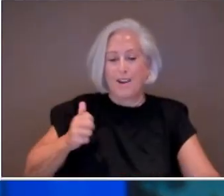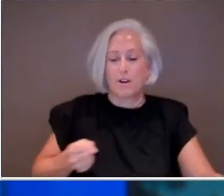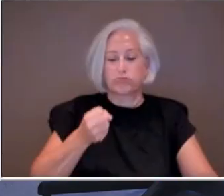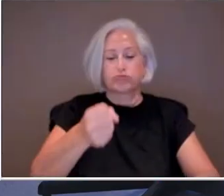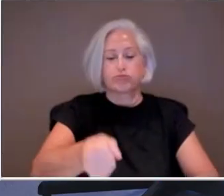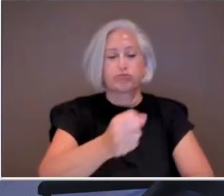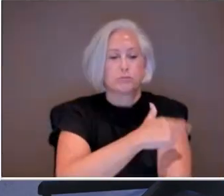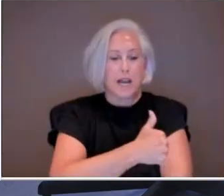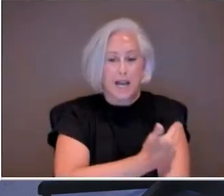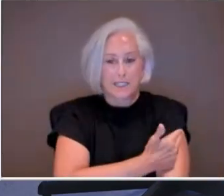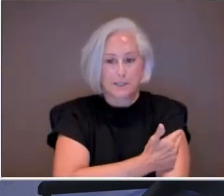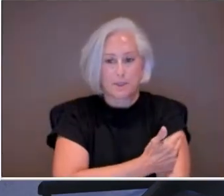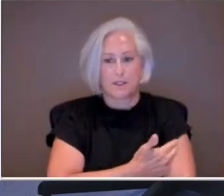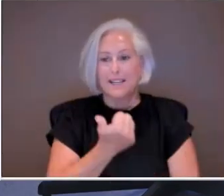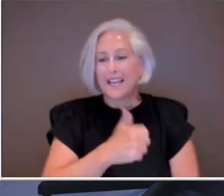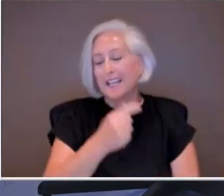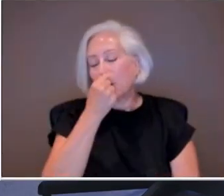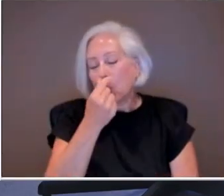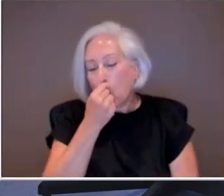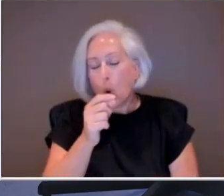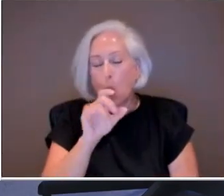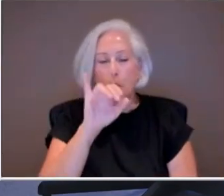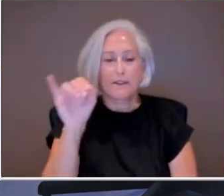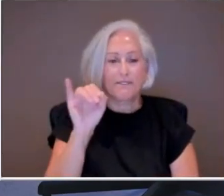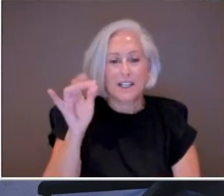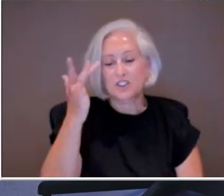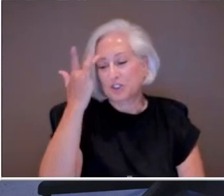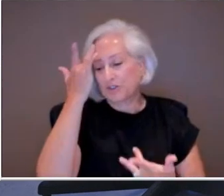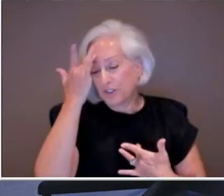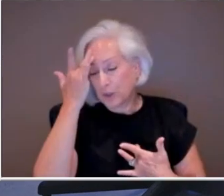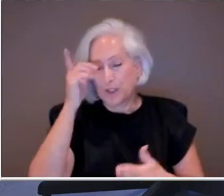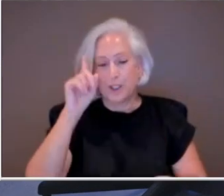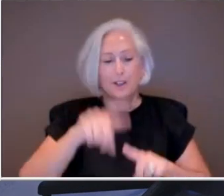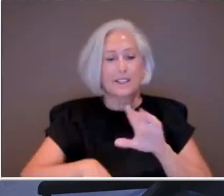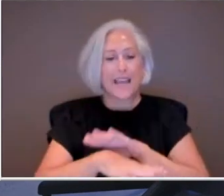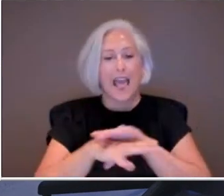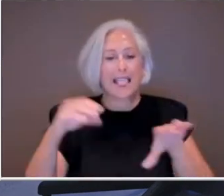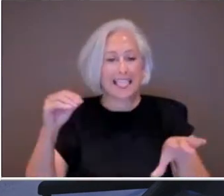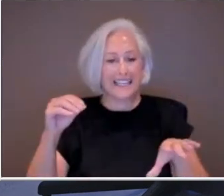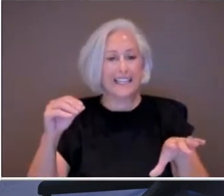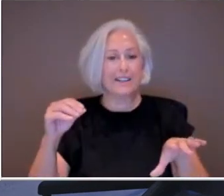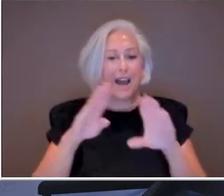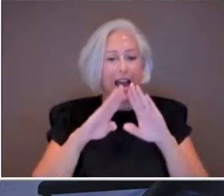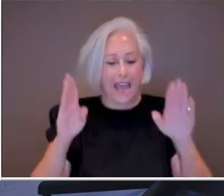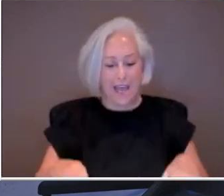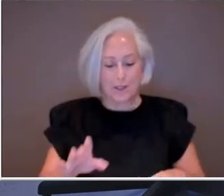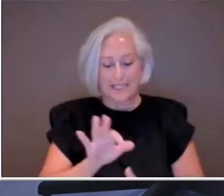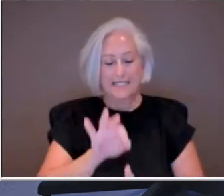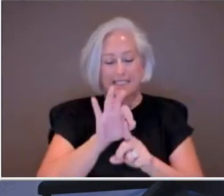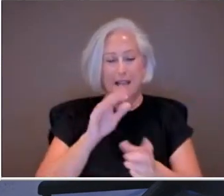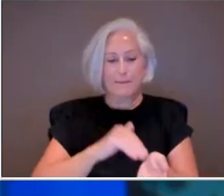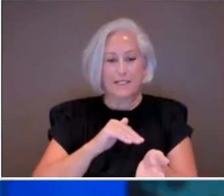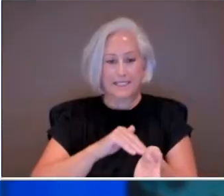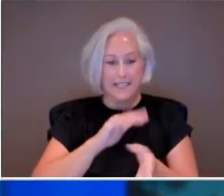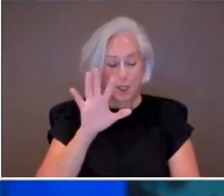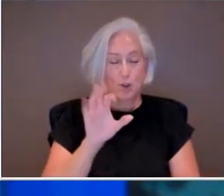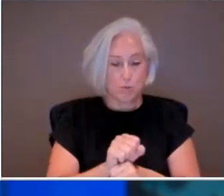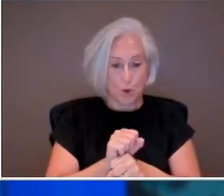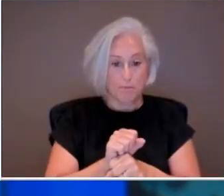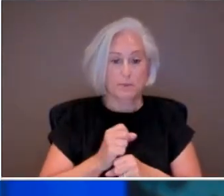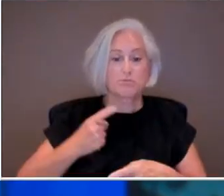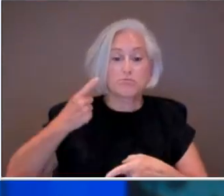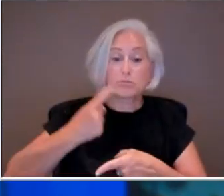of cold or infection or flu. So you can't leave your house for 30 days except doctor's appointments. Correct, and I think the whole purpose is to prevent